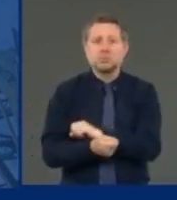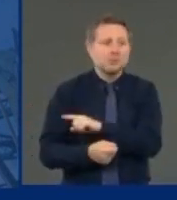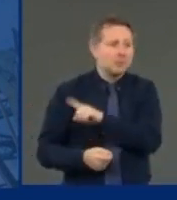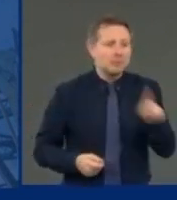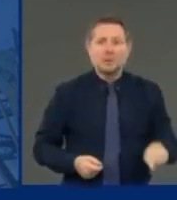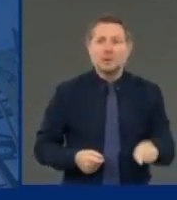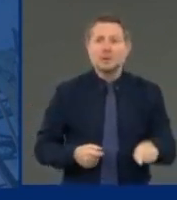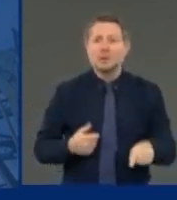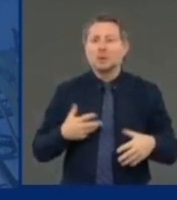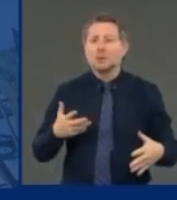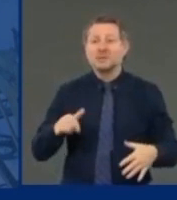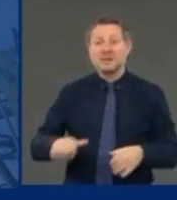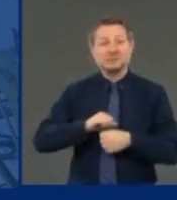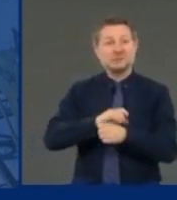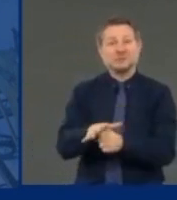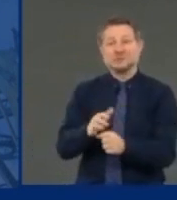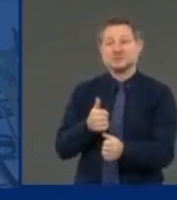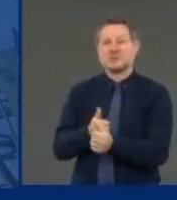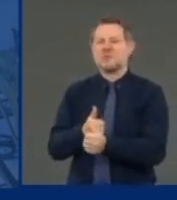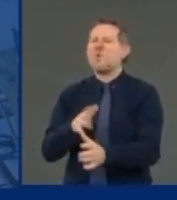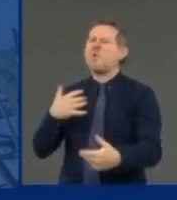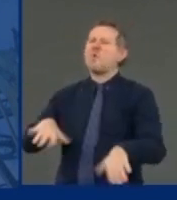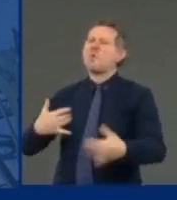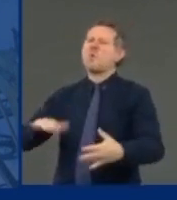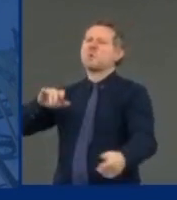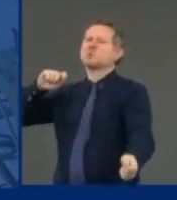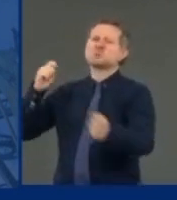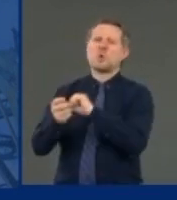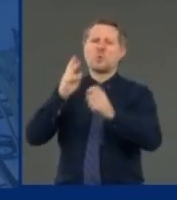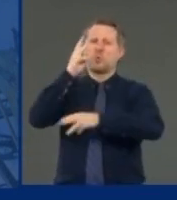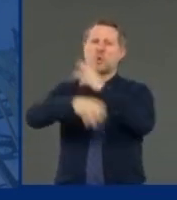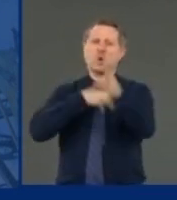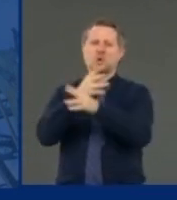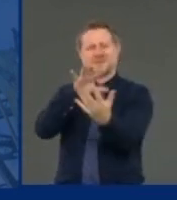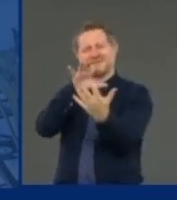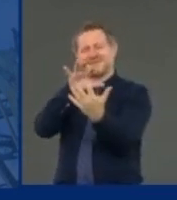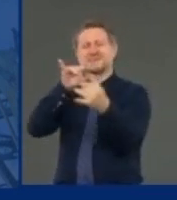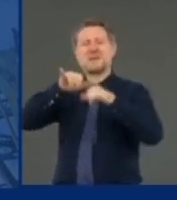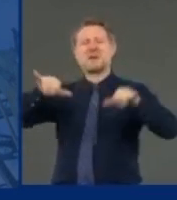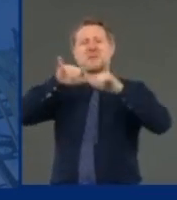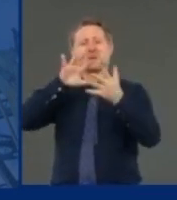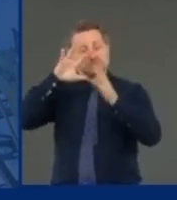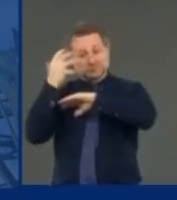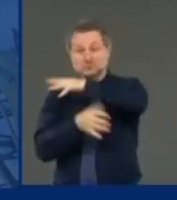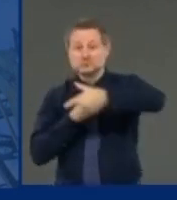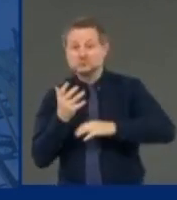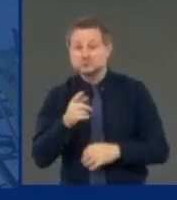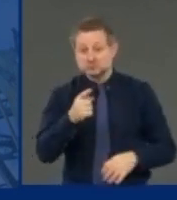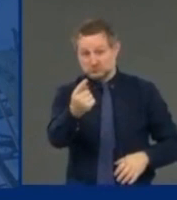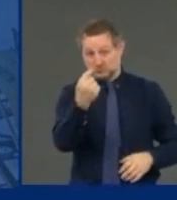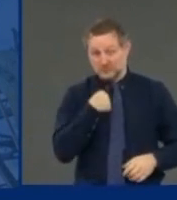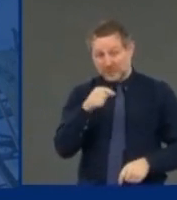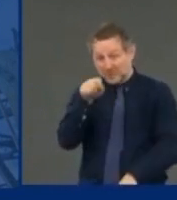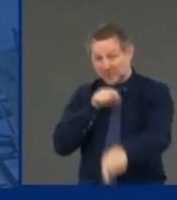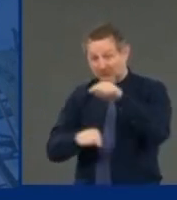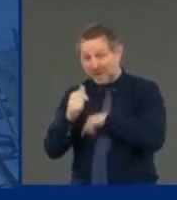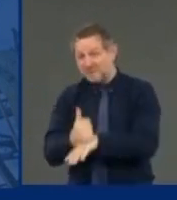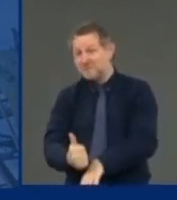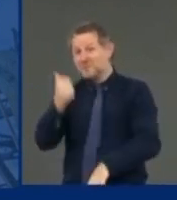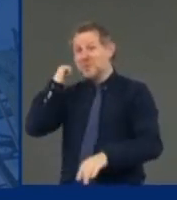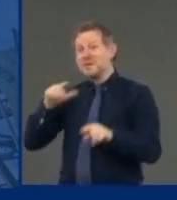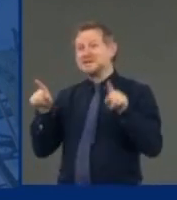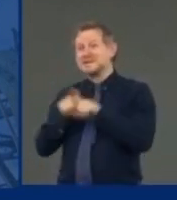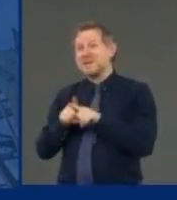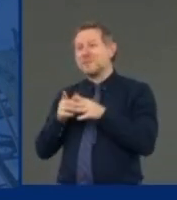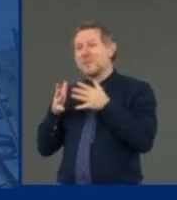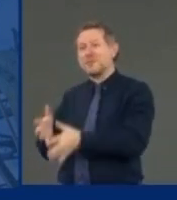the world fundamentally. I don't believe we ever go back to where we were. I don't even believe life is about going back,